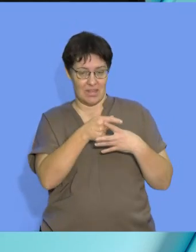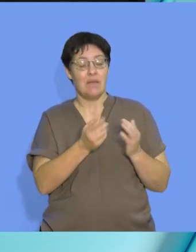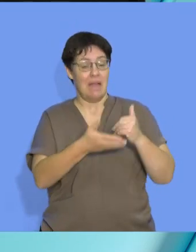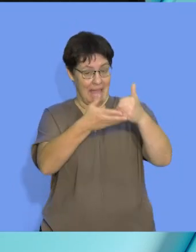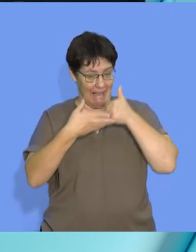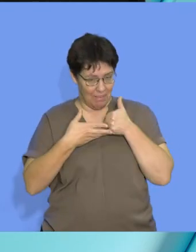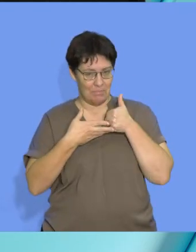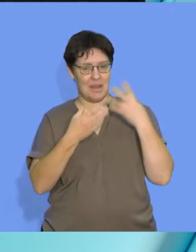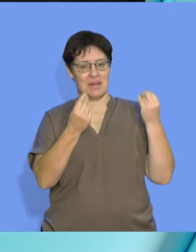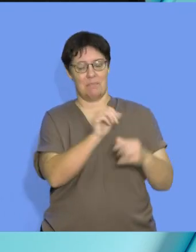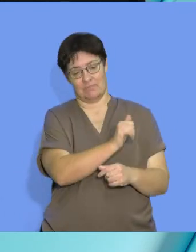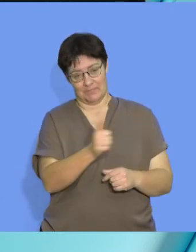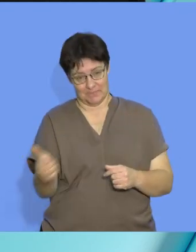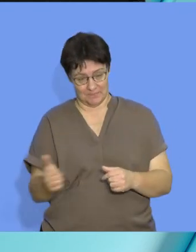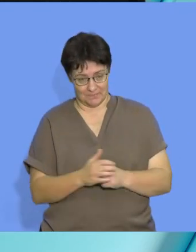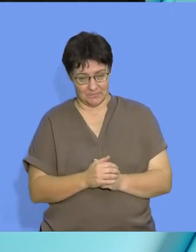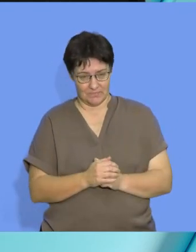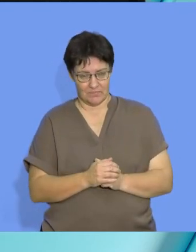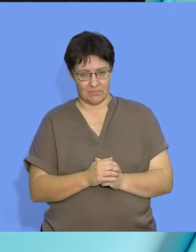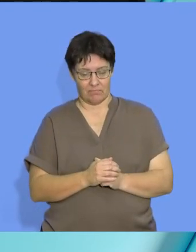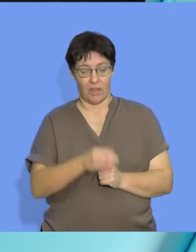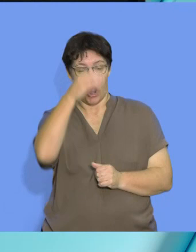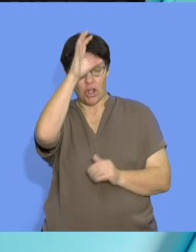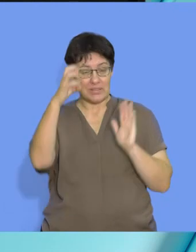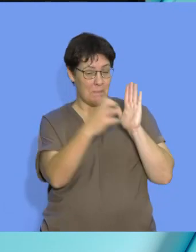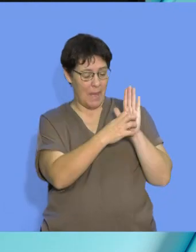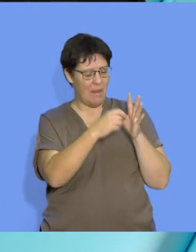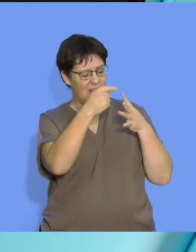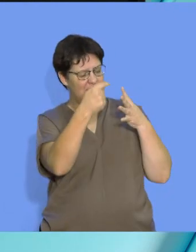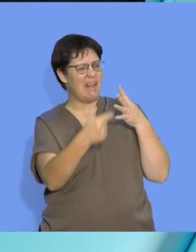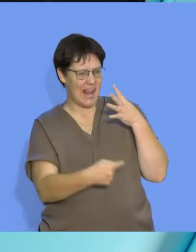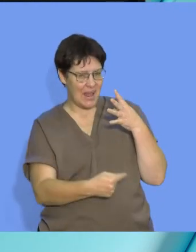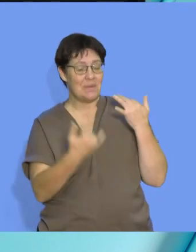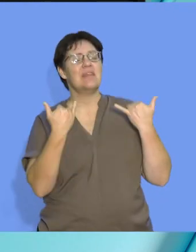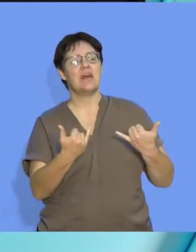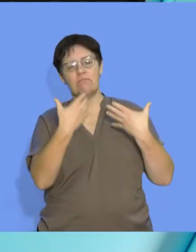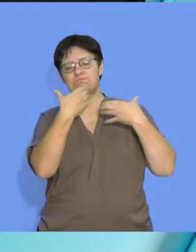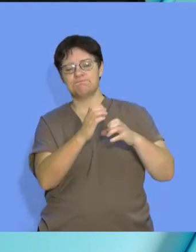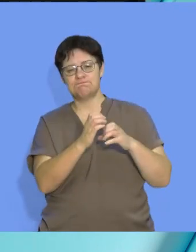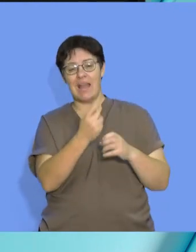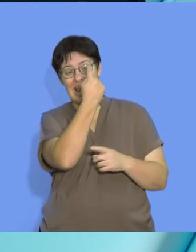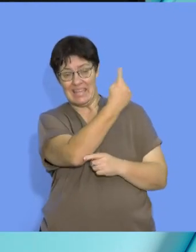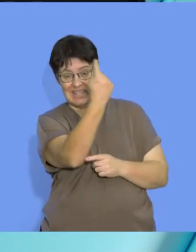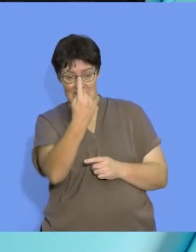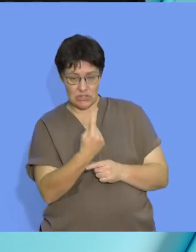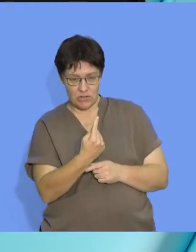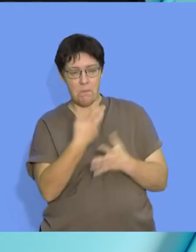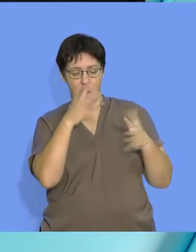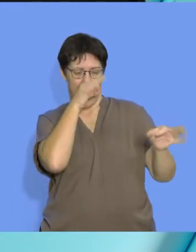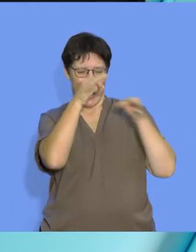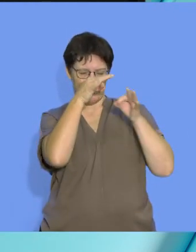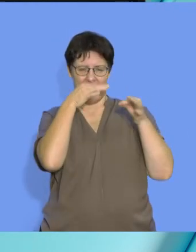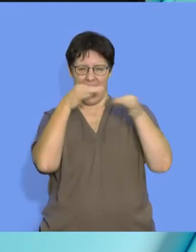There are quite a few concepts on the concept map behind me, but in this lesson, we are going to break each of them down and